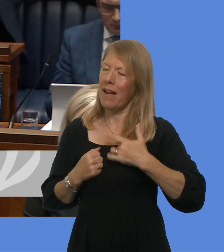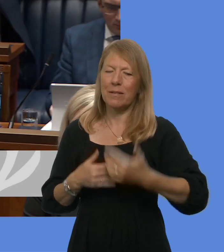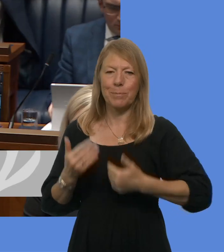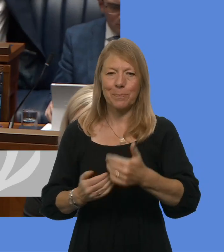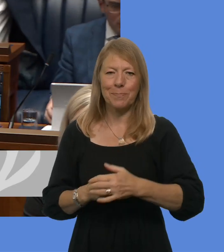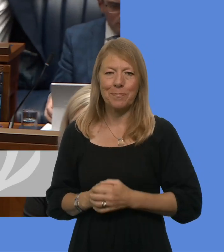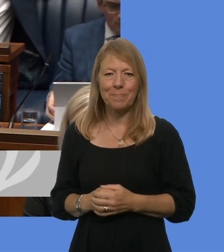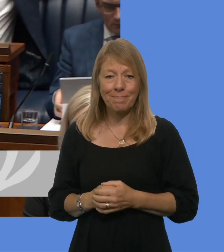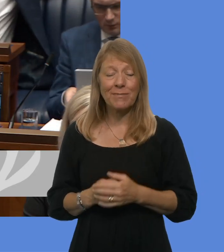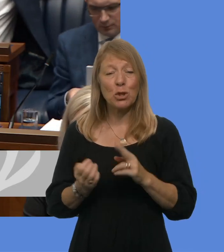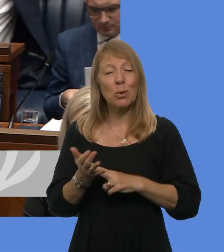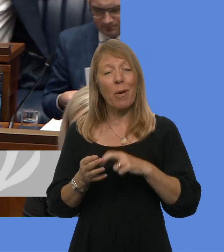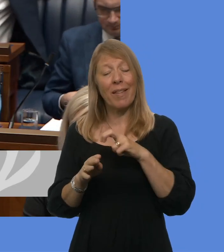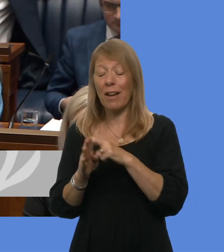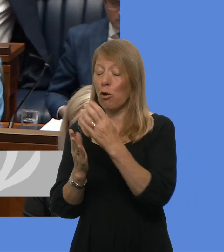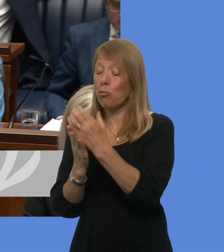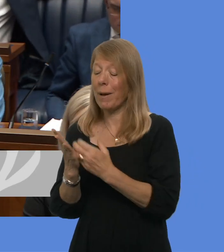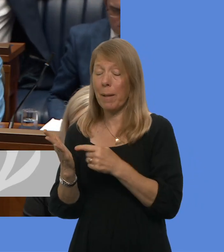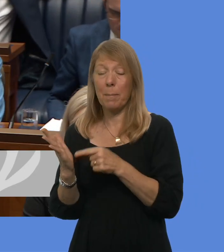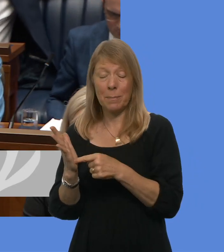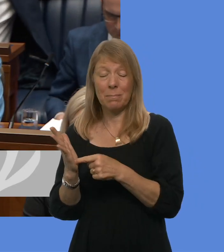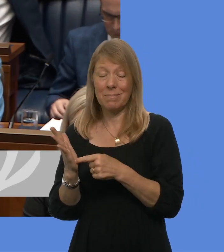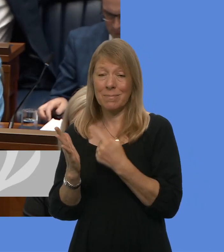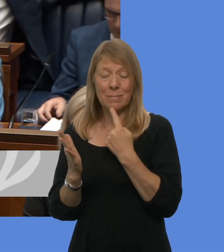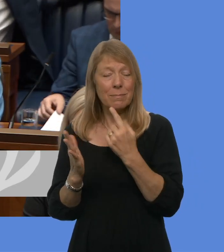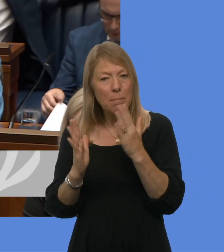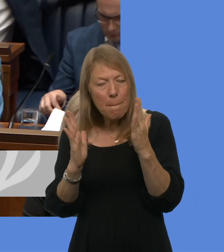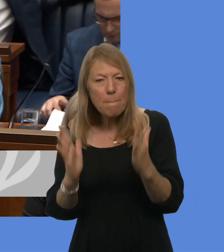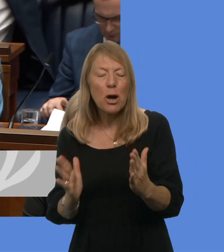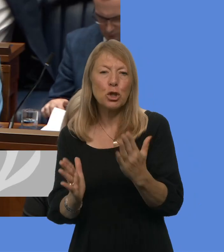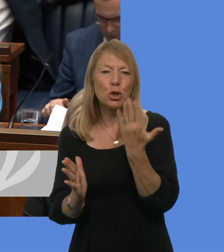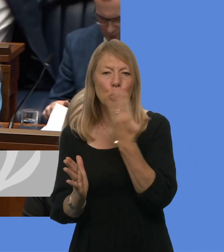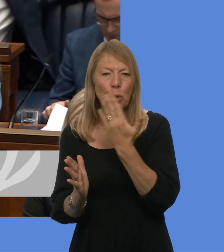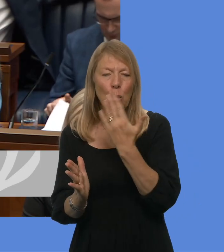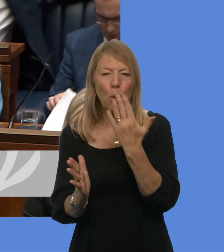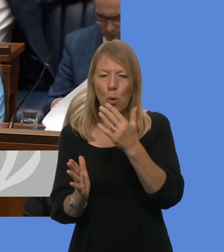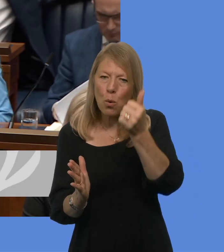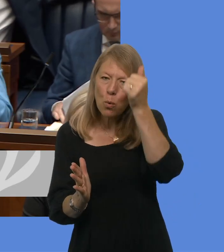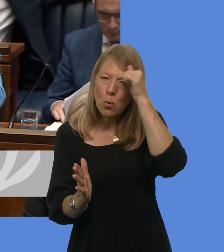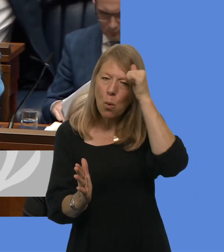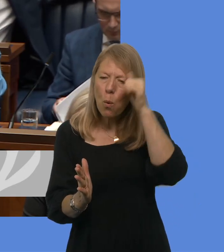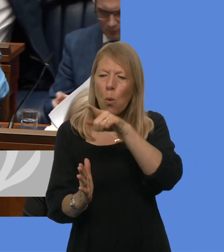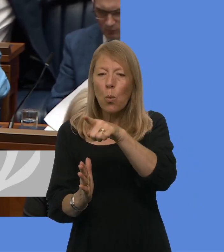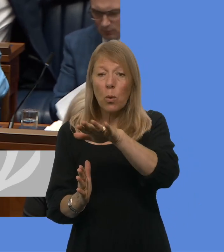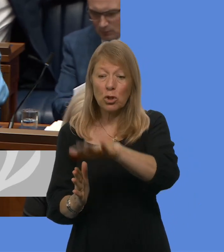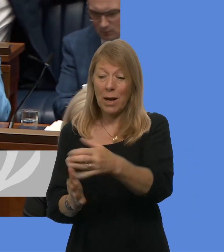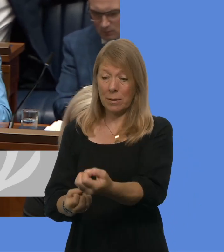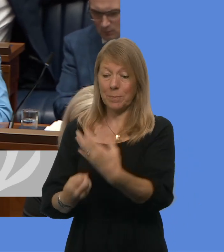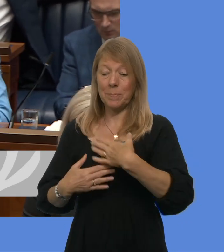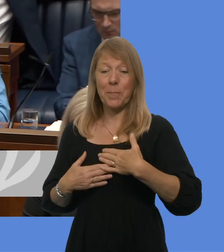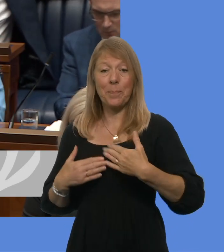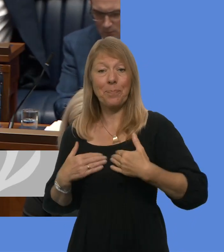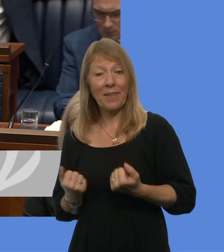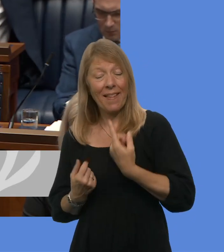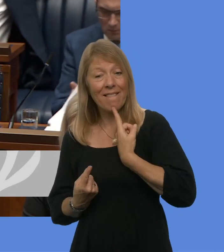statutory curriculum statements of minimum entitlement ensures that schools are able to respond to important updates in health messaging and